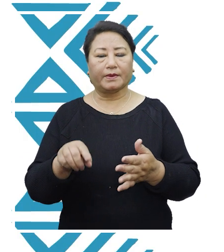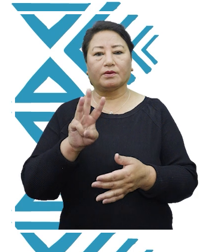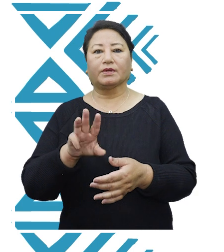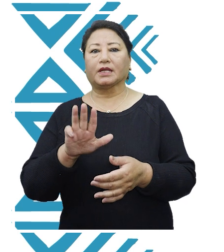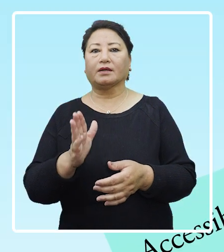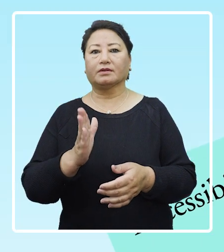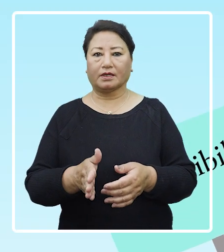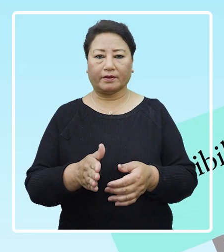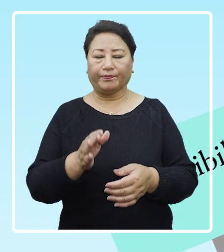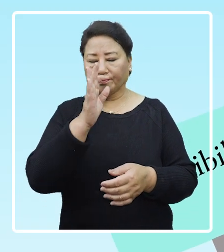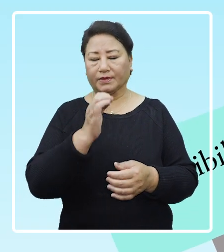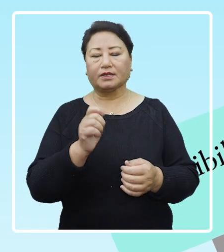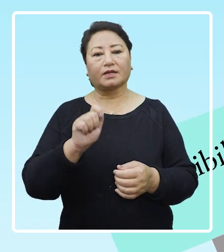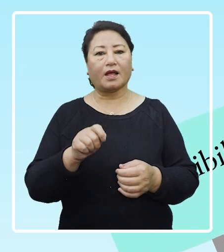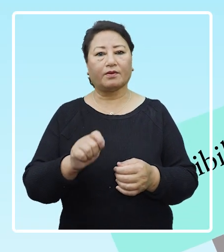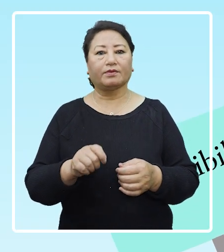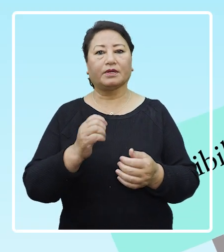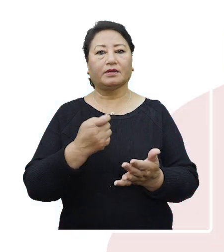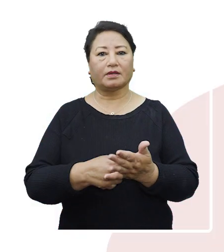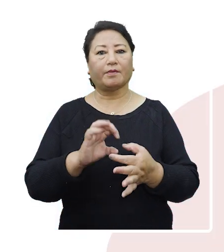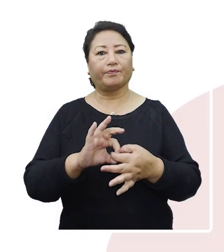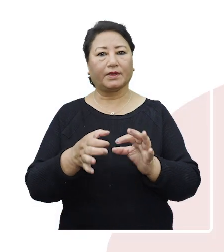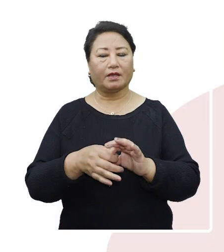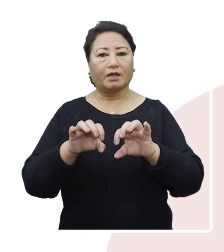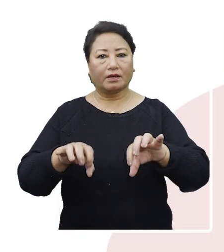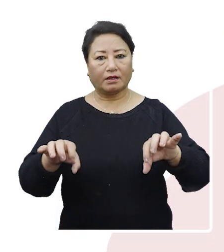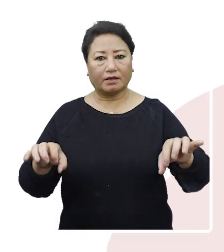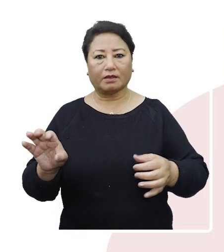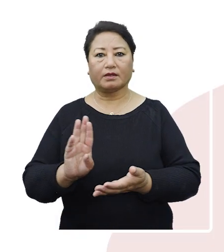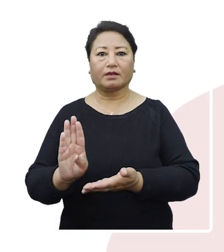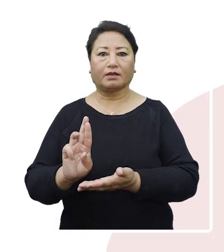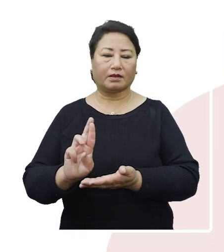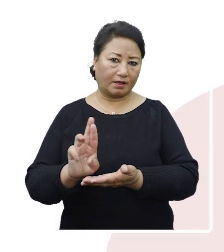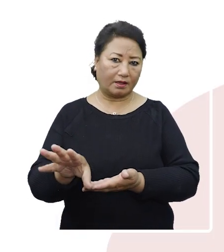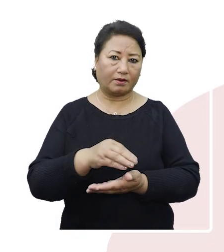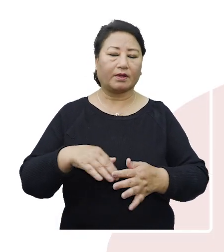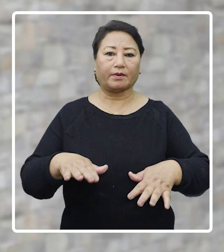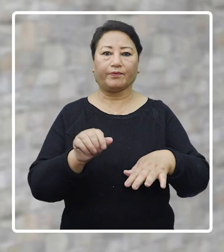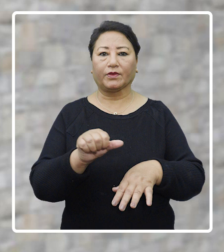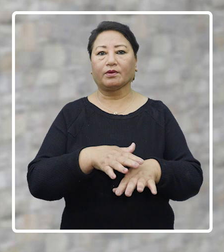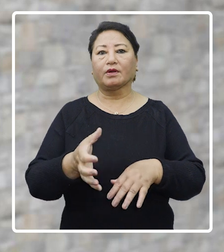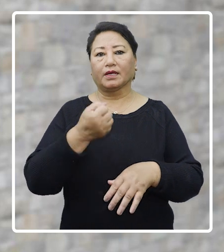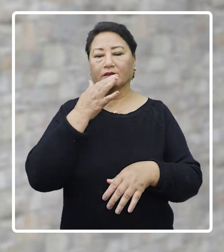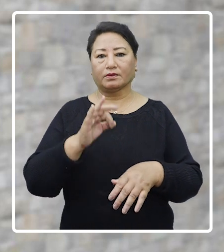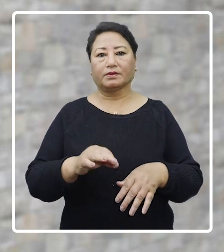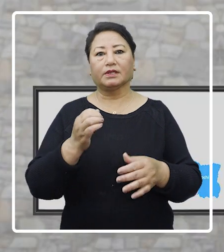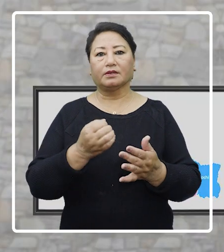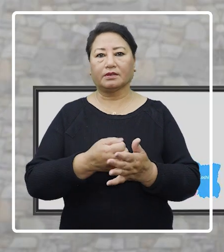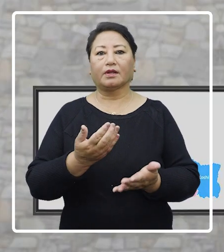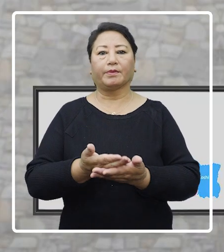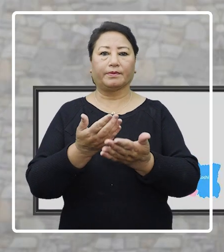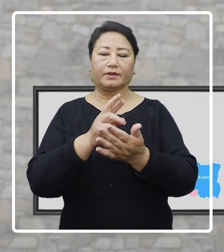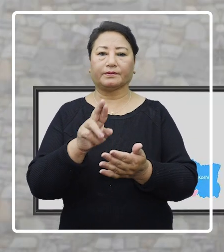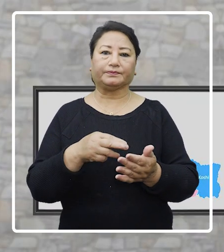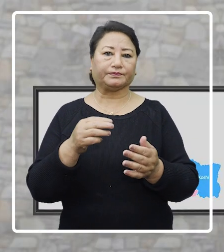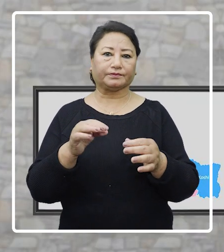ensures, promotes, and protects their right addressing through specific legal provisions and disaggregated data. Oh. Listen,